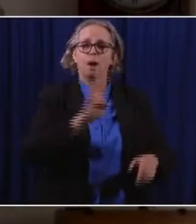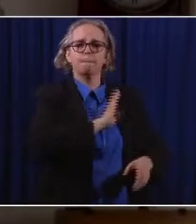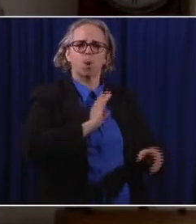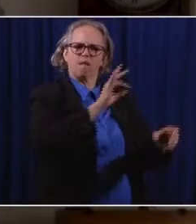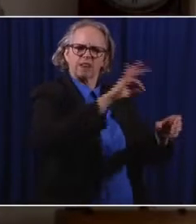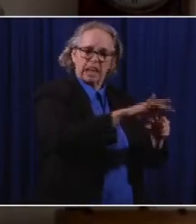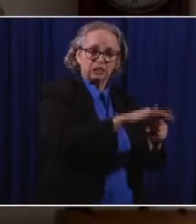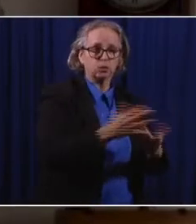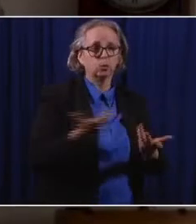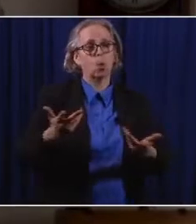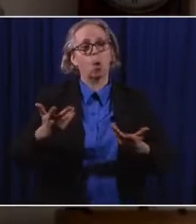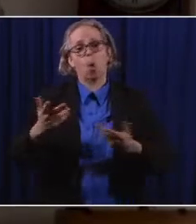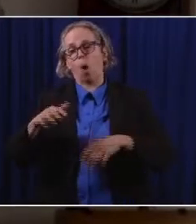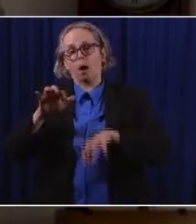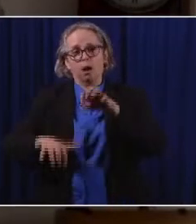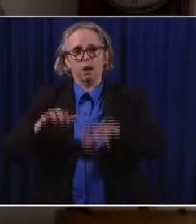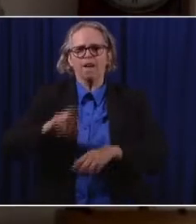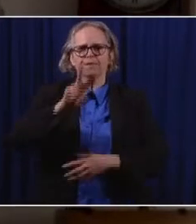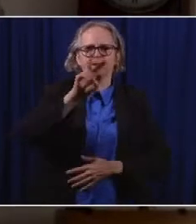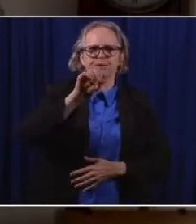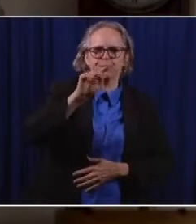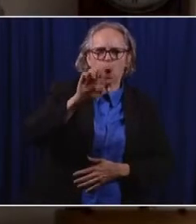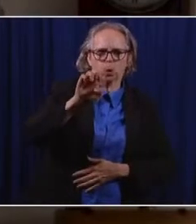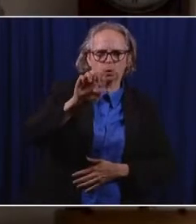or if you aren't sure about it,